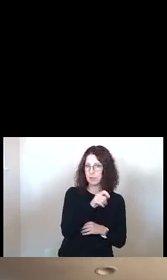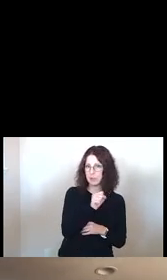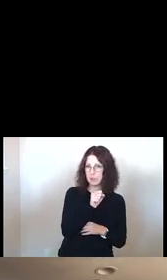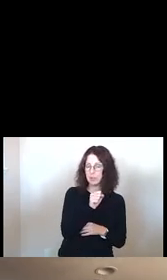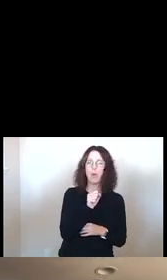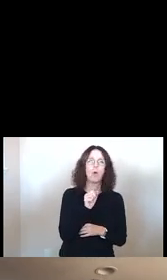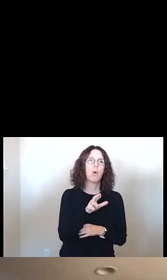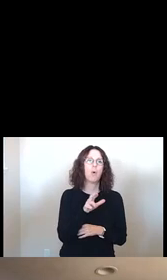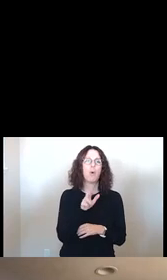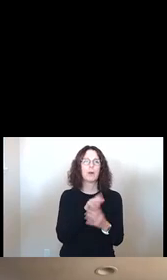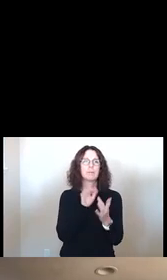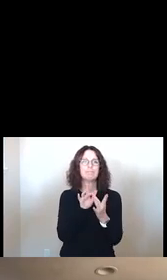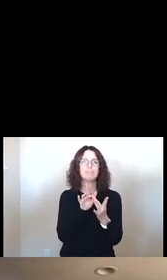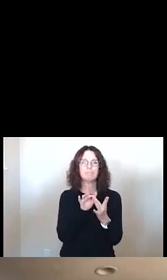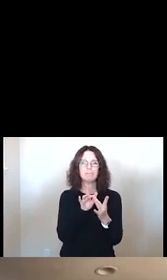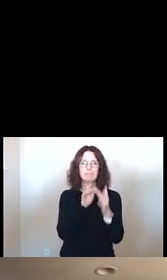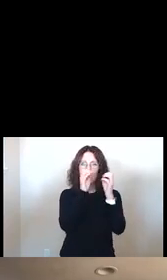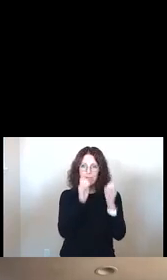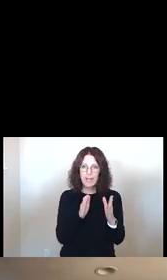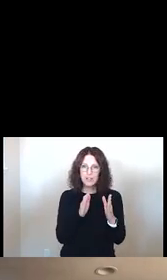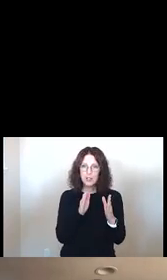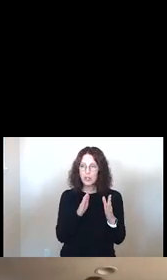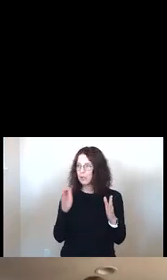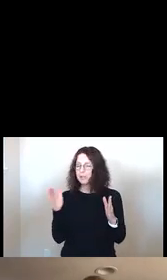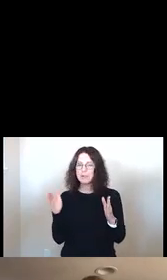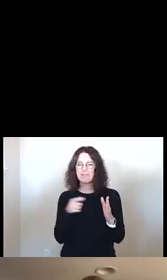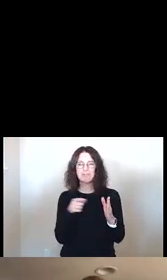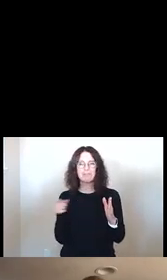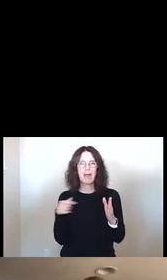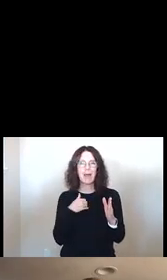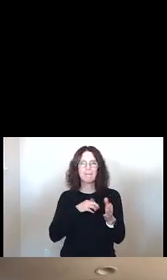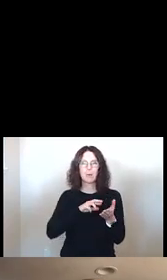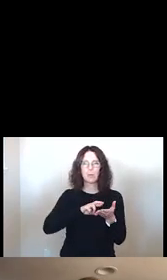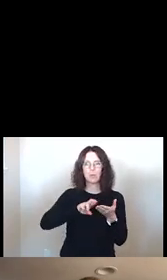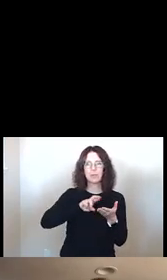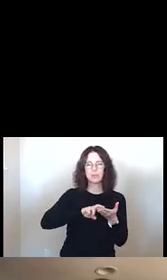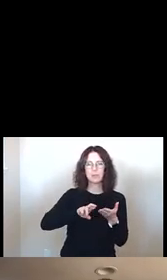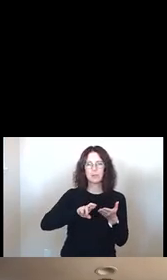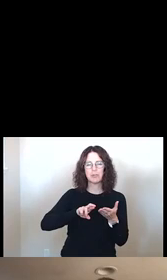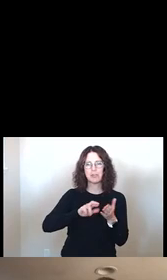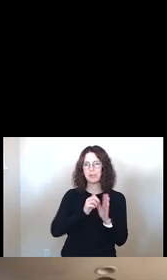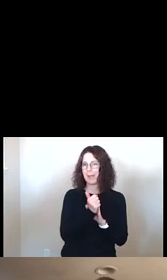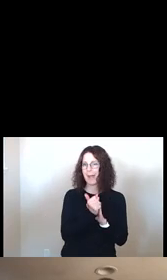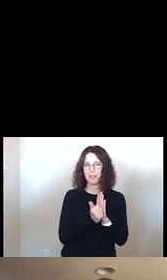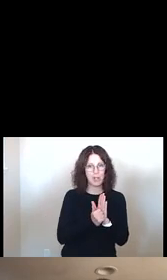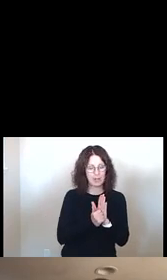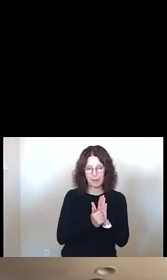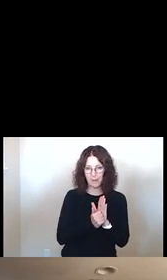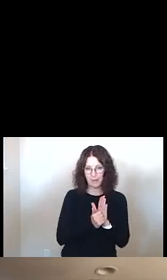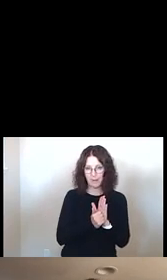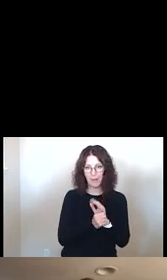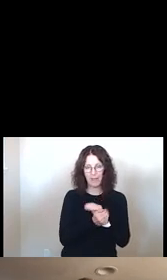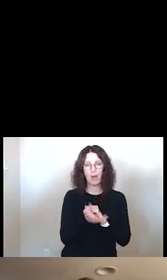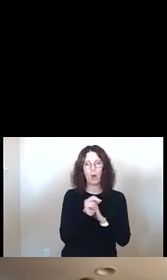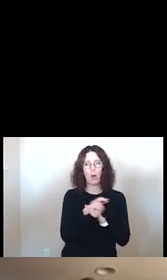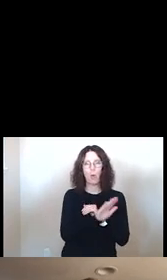individual professors, and they will have usually a research agendas and their own program